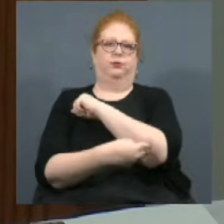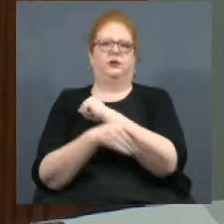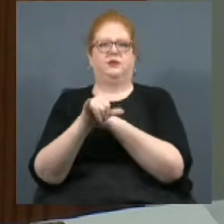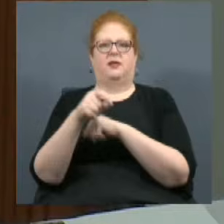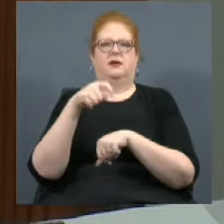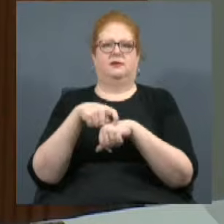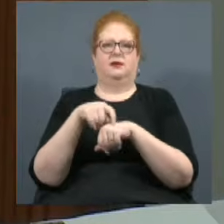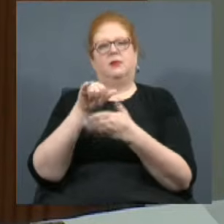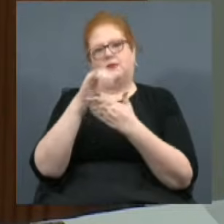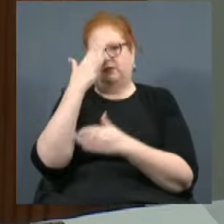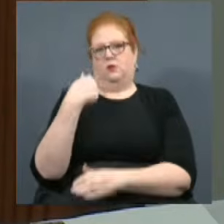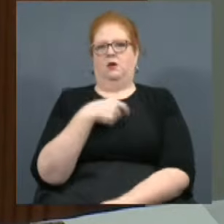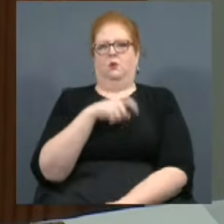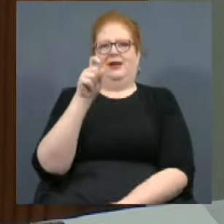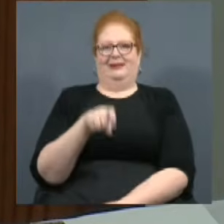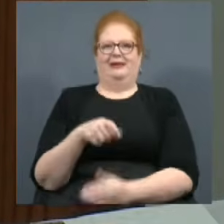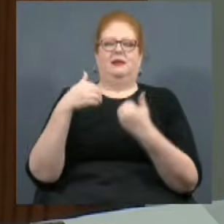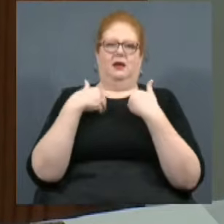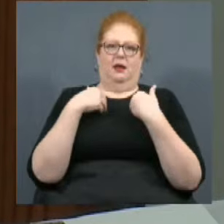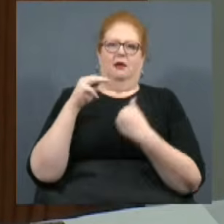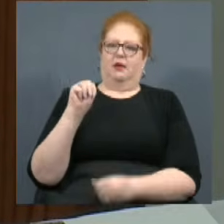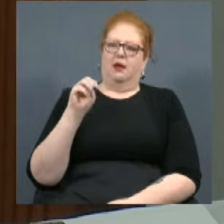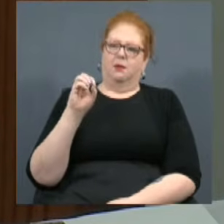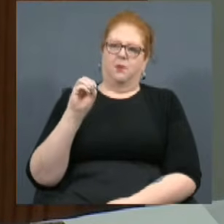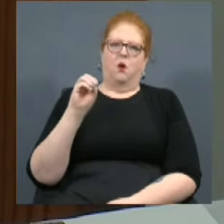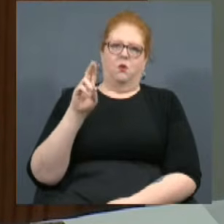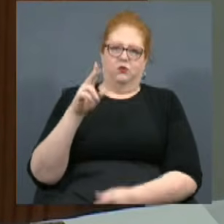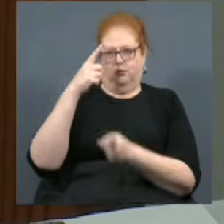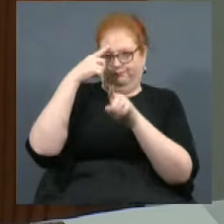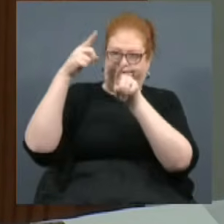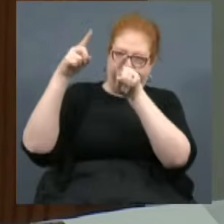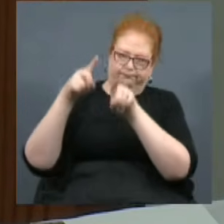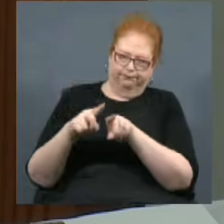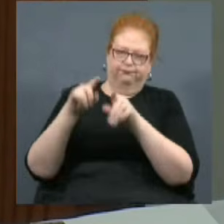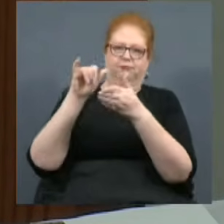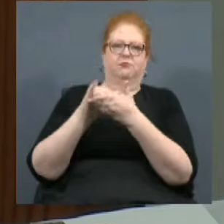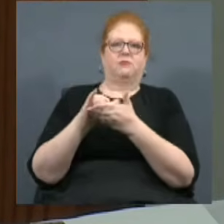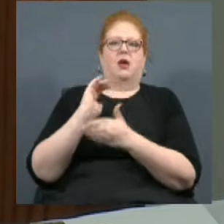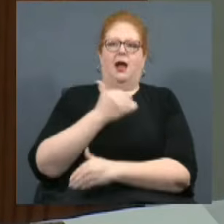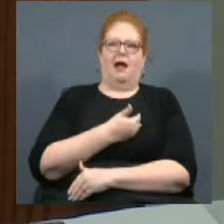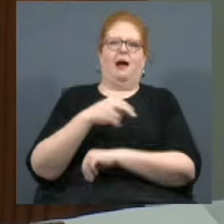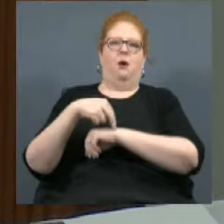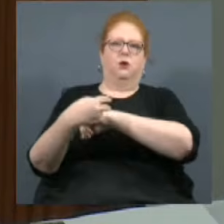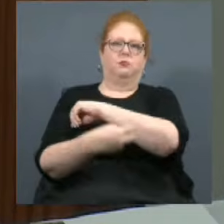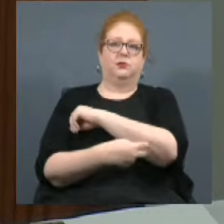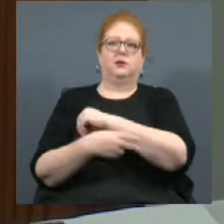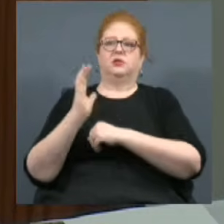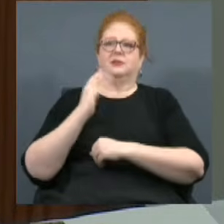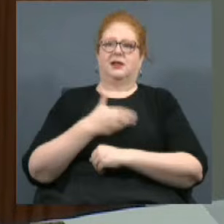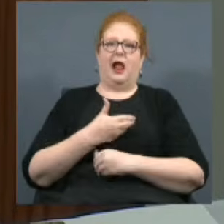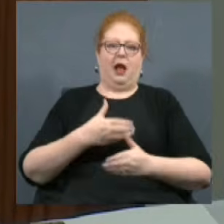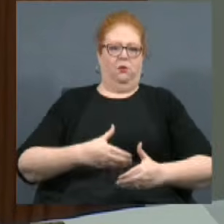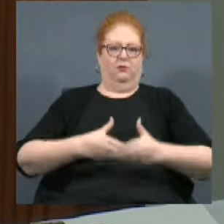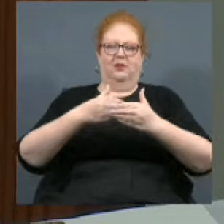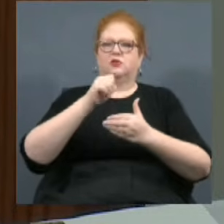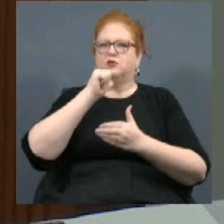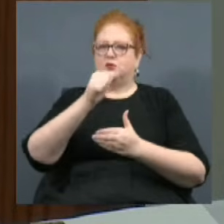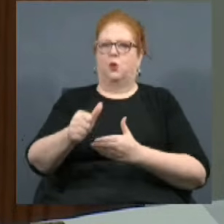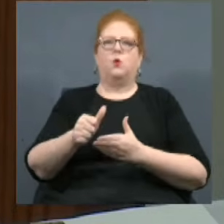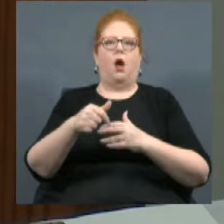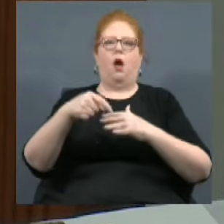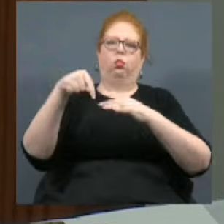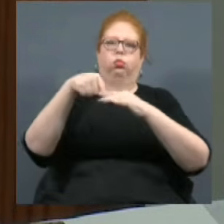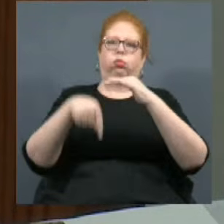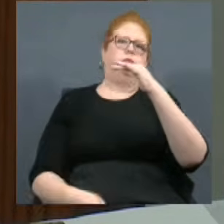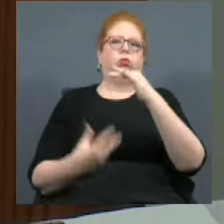an MOU to make sure that it doesn't fall through the cracks. Their priority is always going to be their bridges that carry